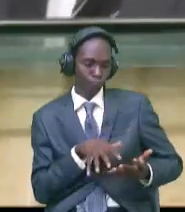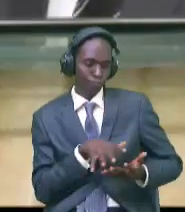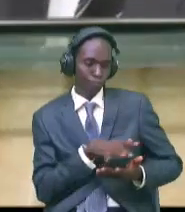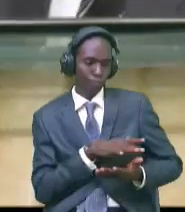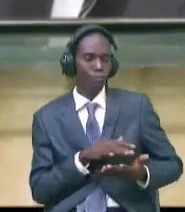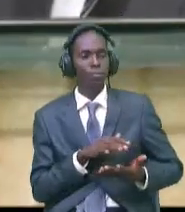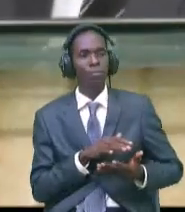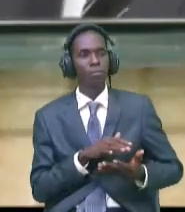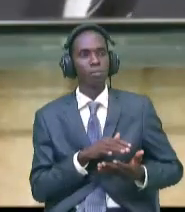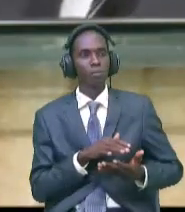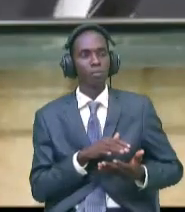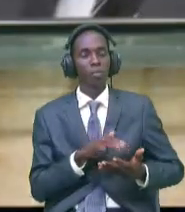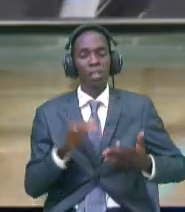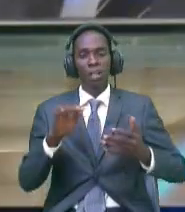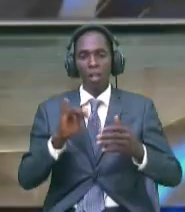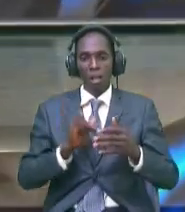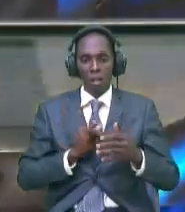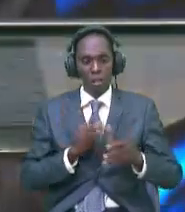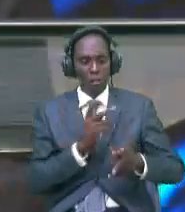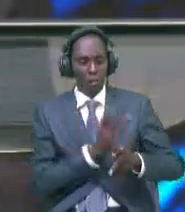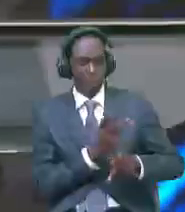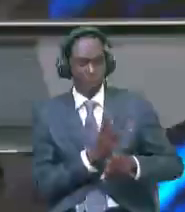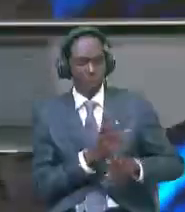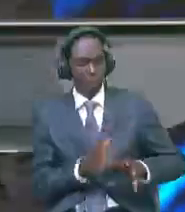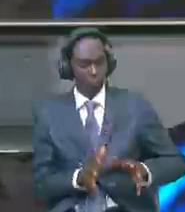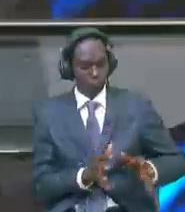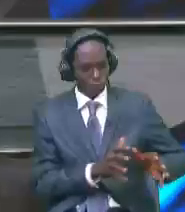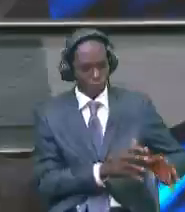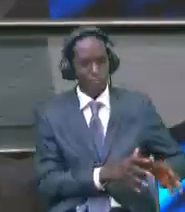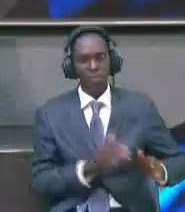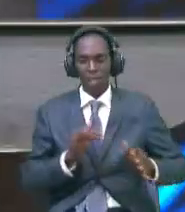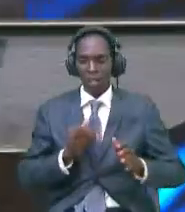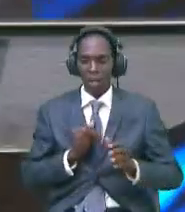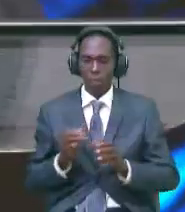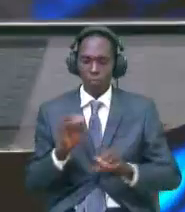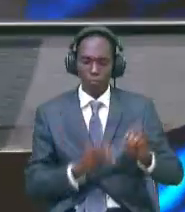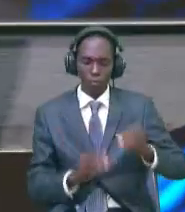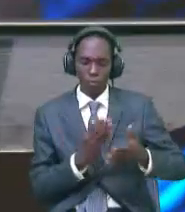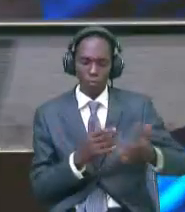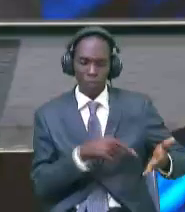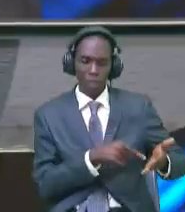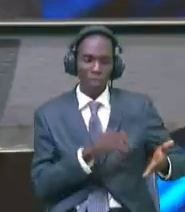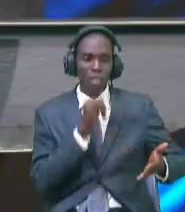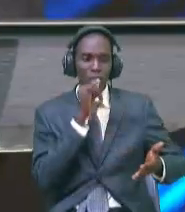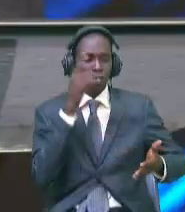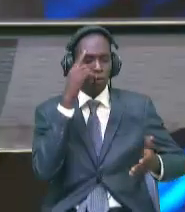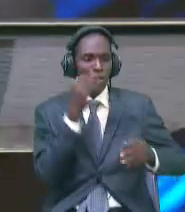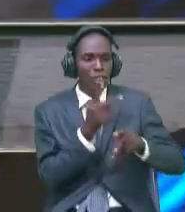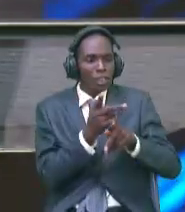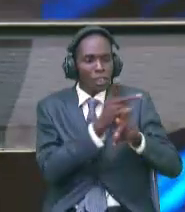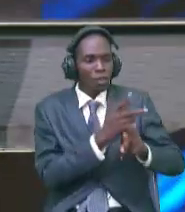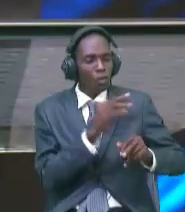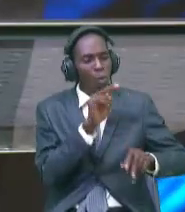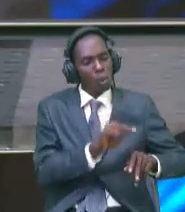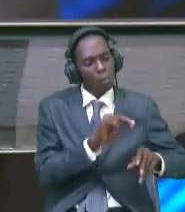everything I have. I laid that in store. I set that apart. It's for the care of the saints. It's for